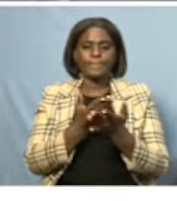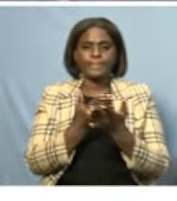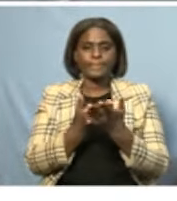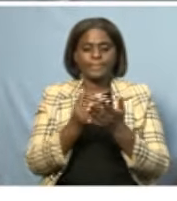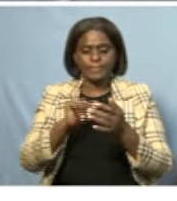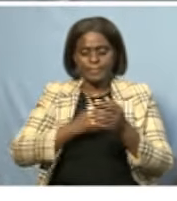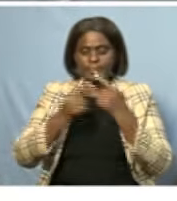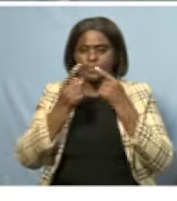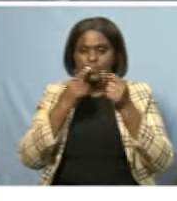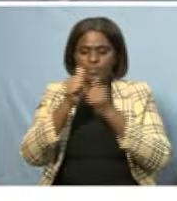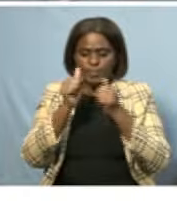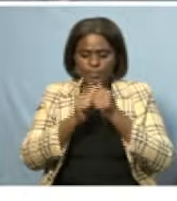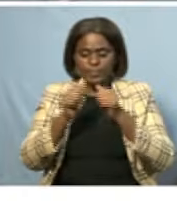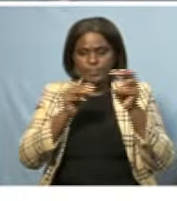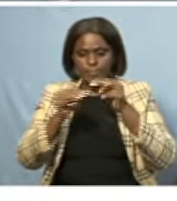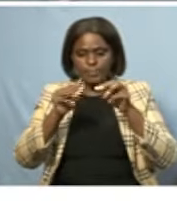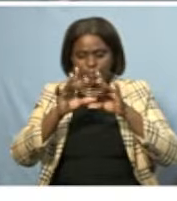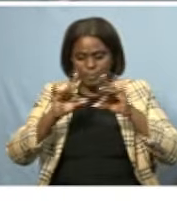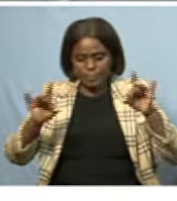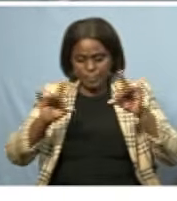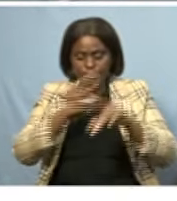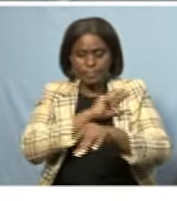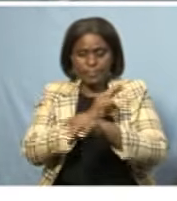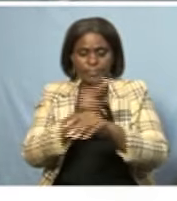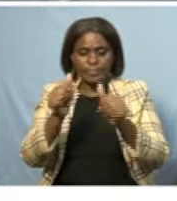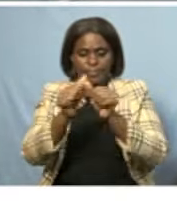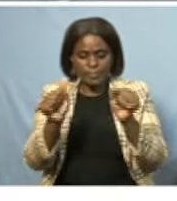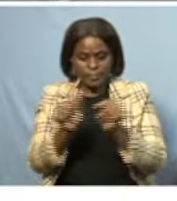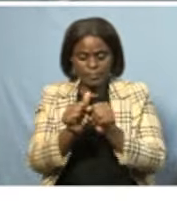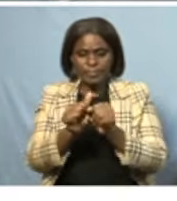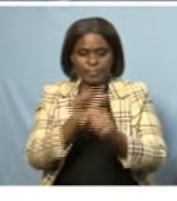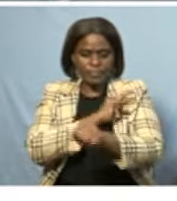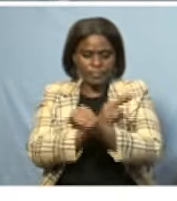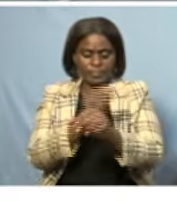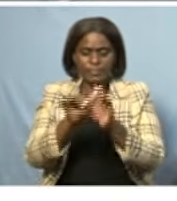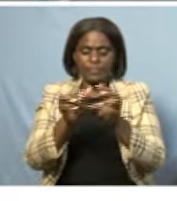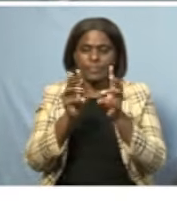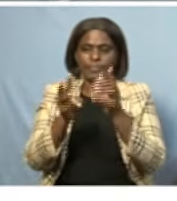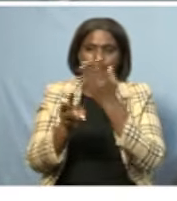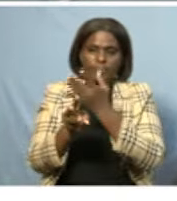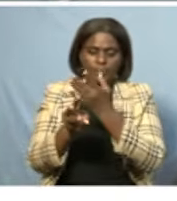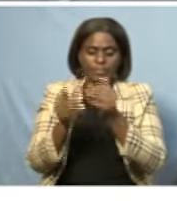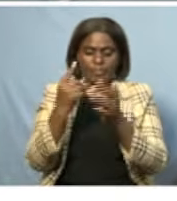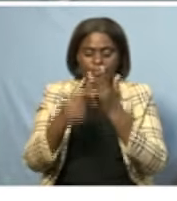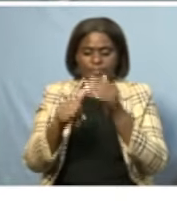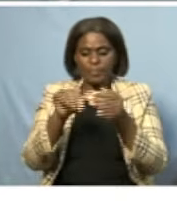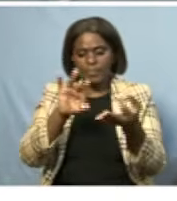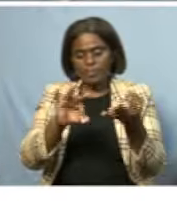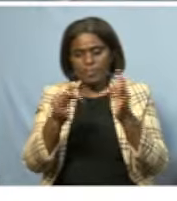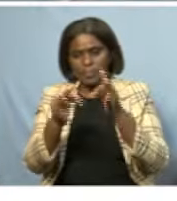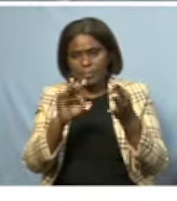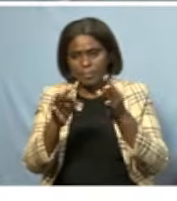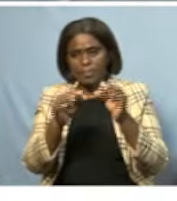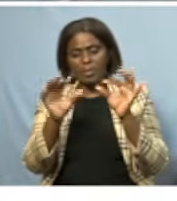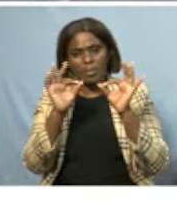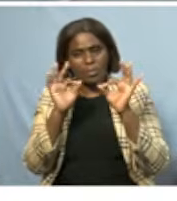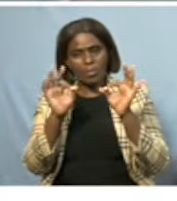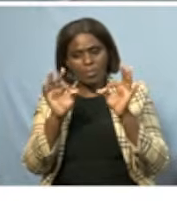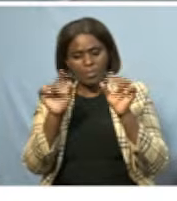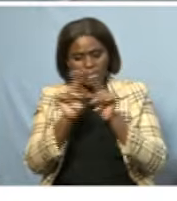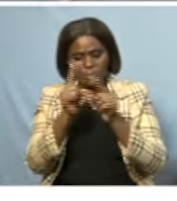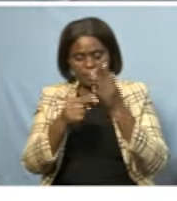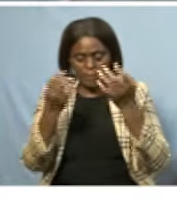We are talking about managing our land resources in a way that's fair, efficient,